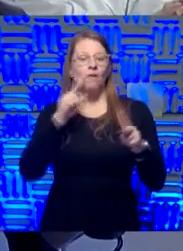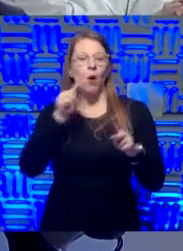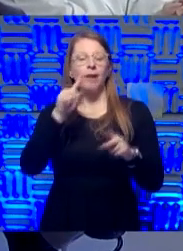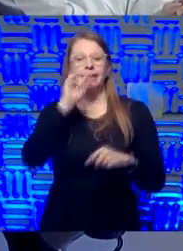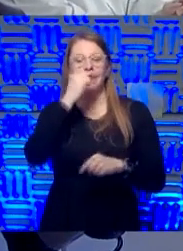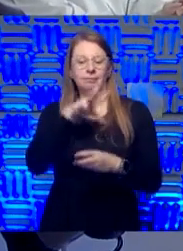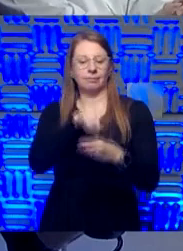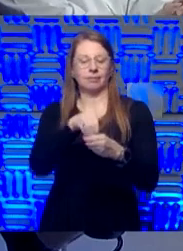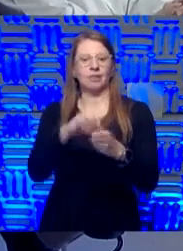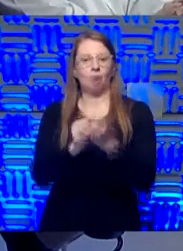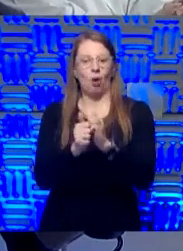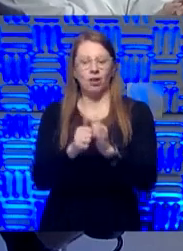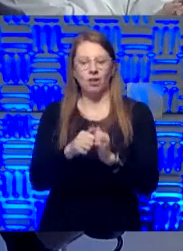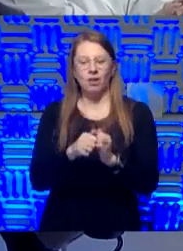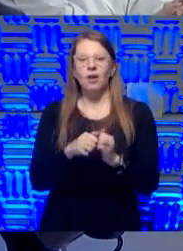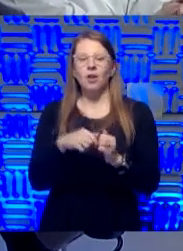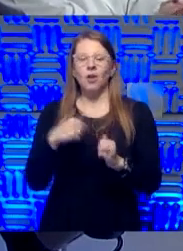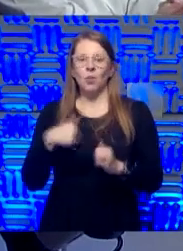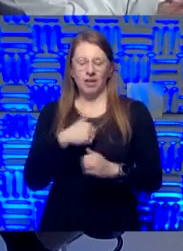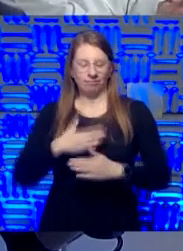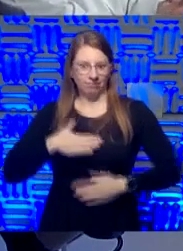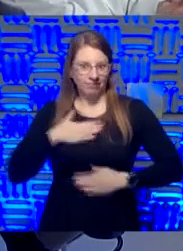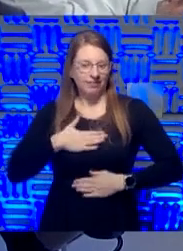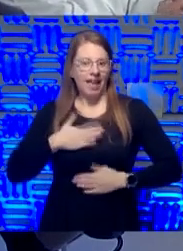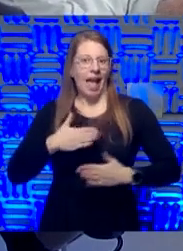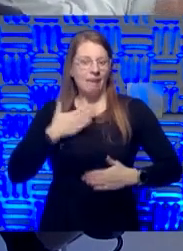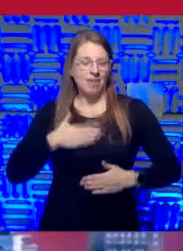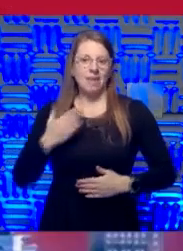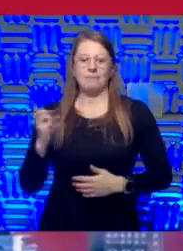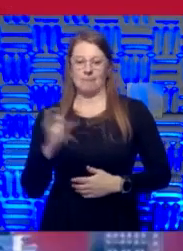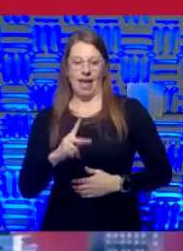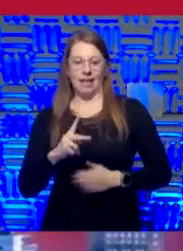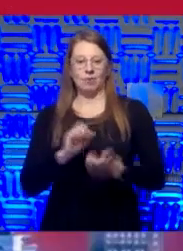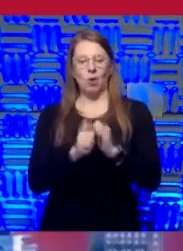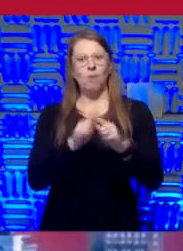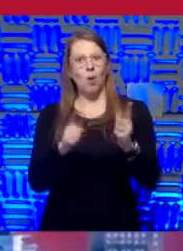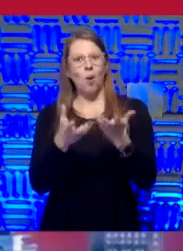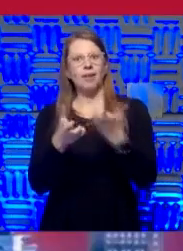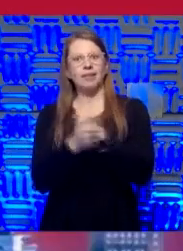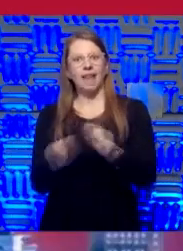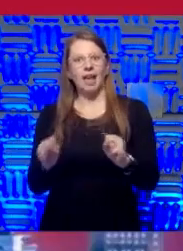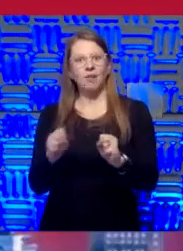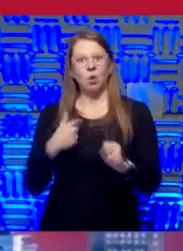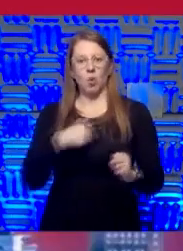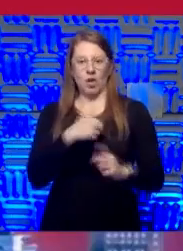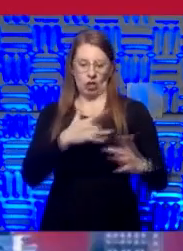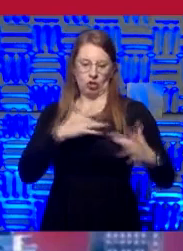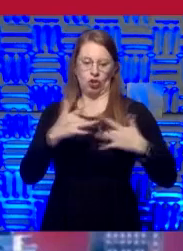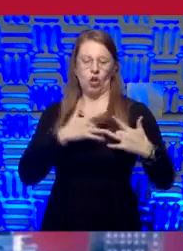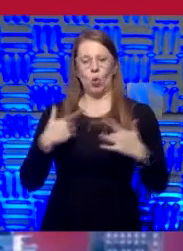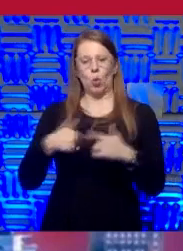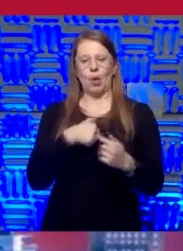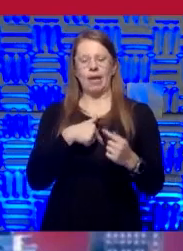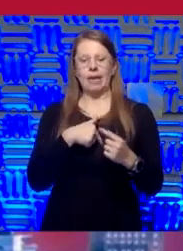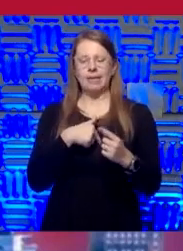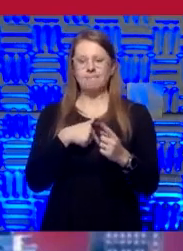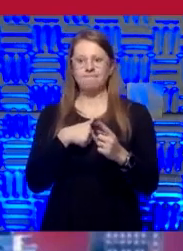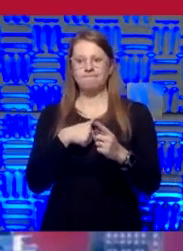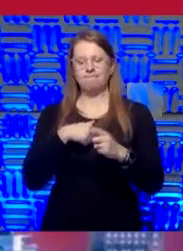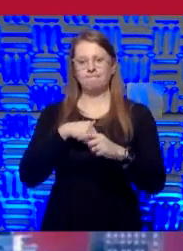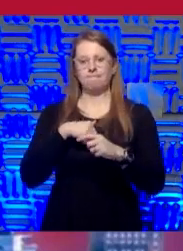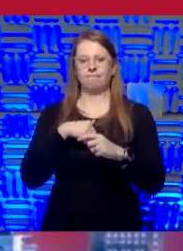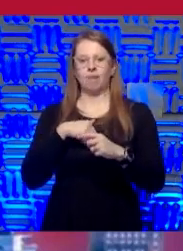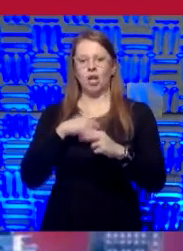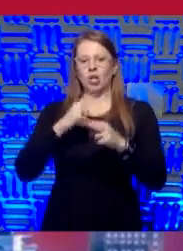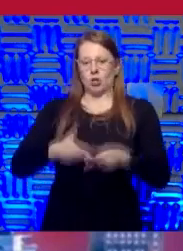We're looking for the return to sports, but we want it to be done safely. I'm concerned about what we define as space.